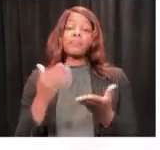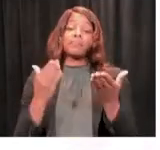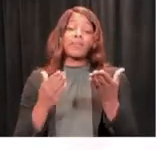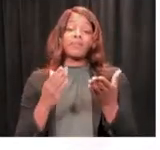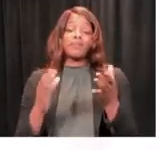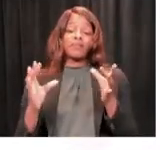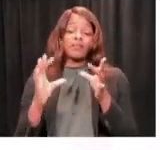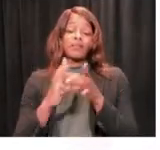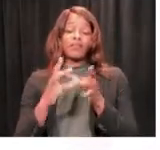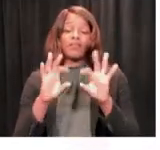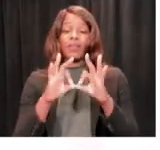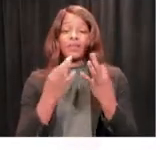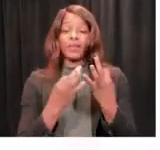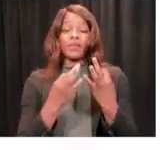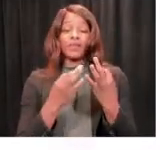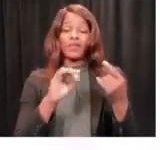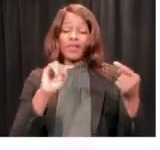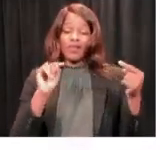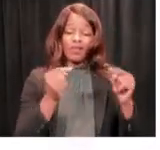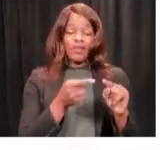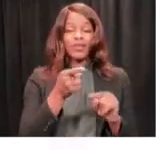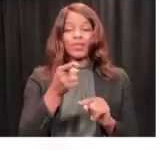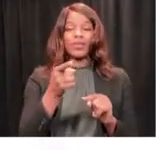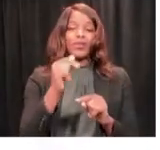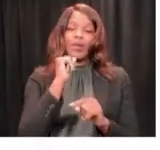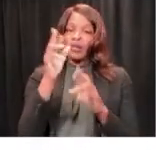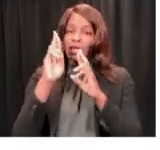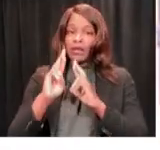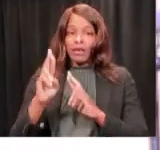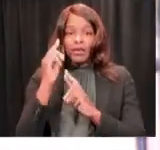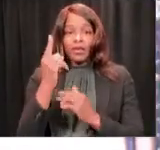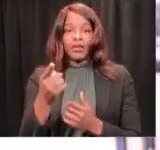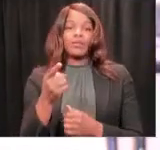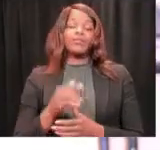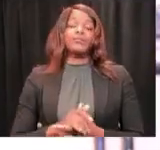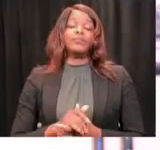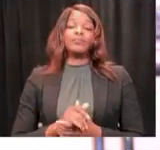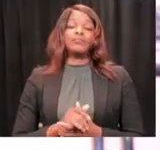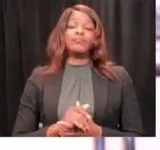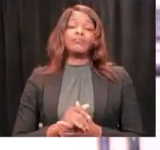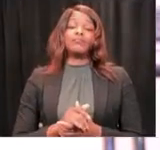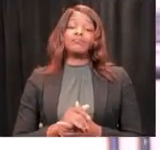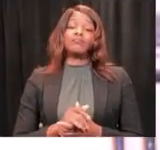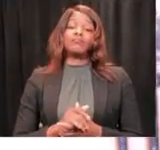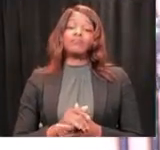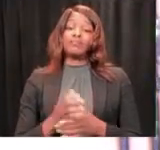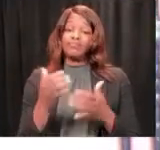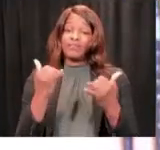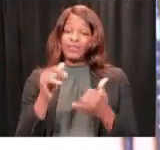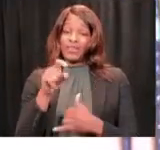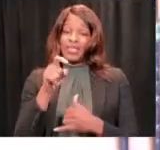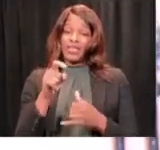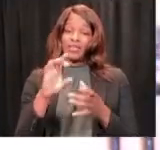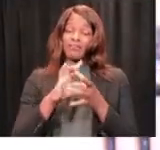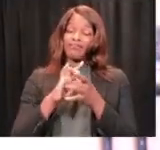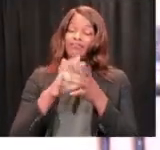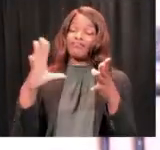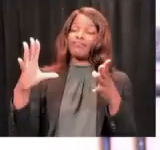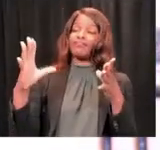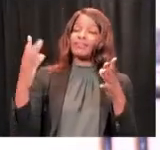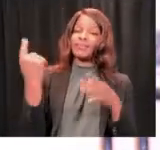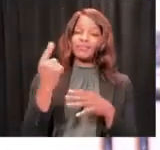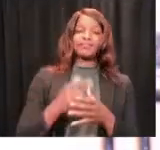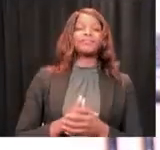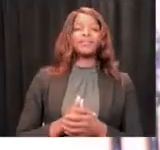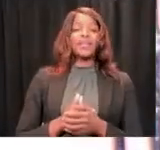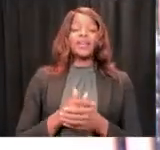you or they disrespect you, and perhaps it's right now releasing some stuff. Perhaps you are